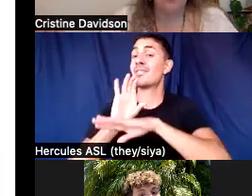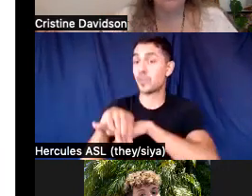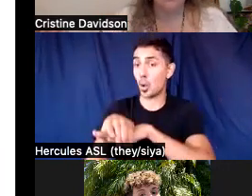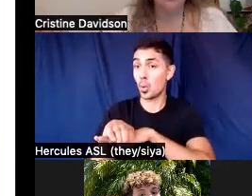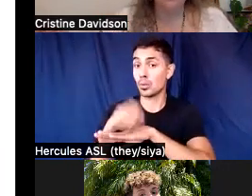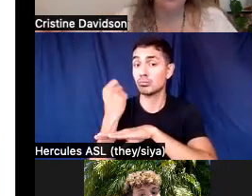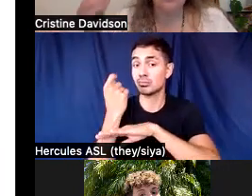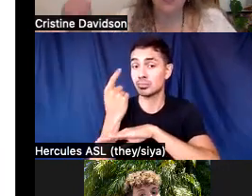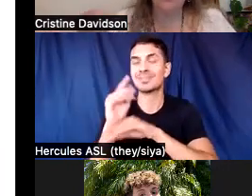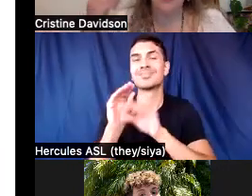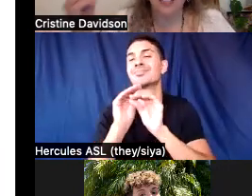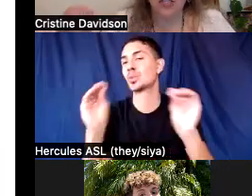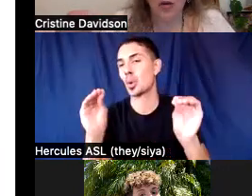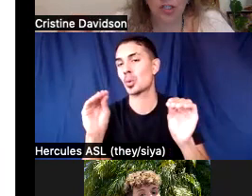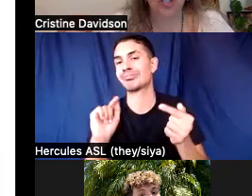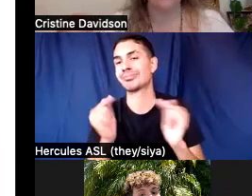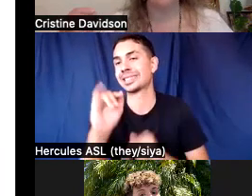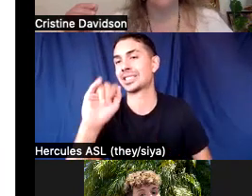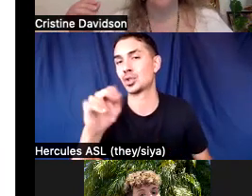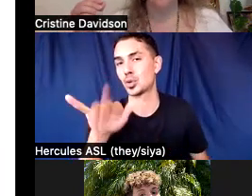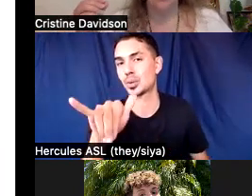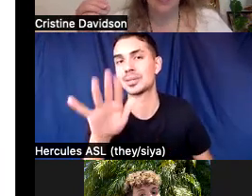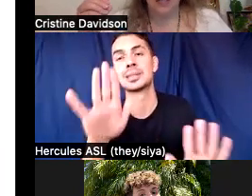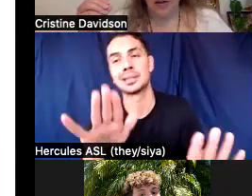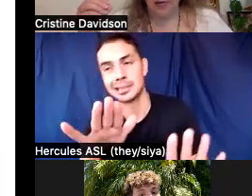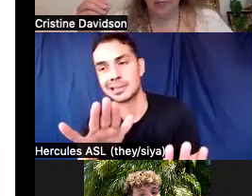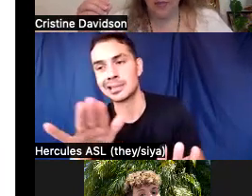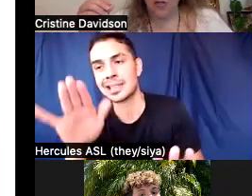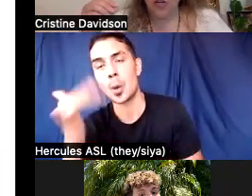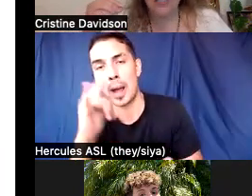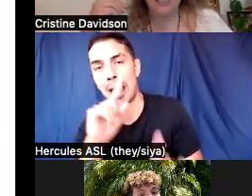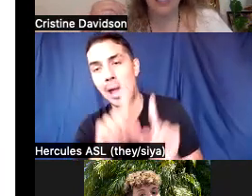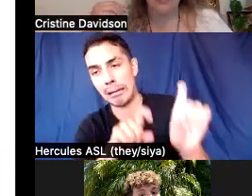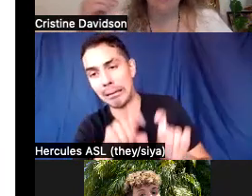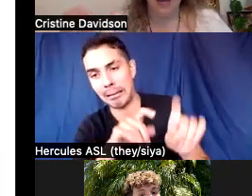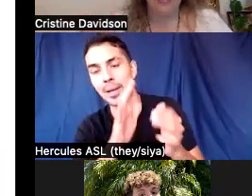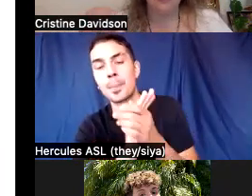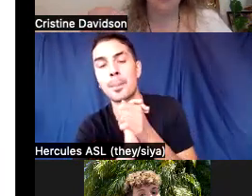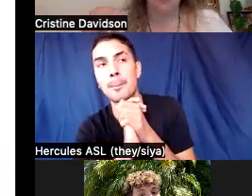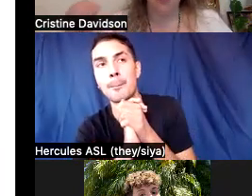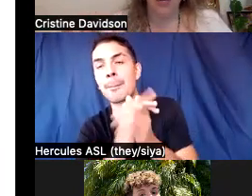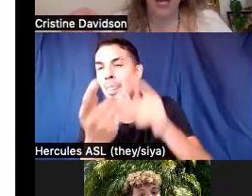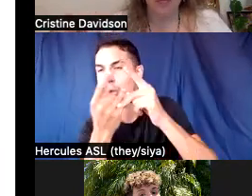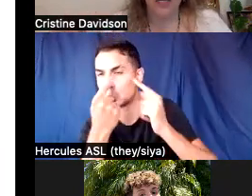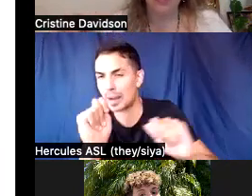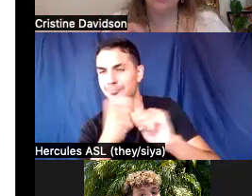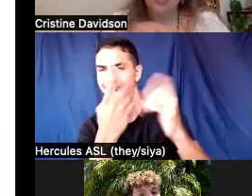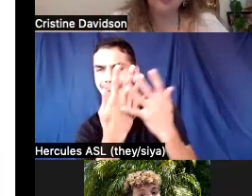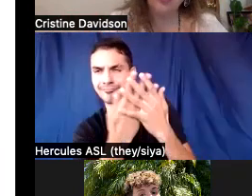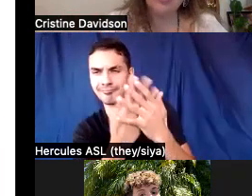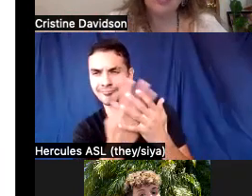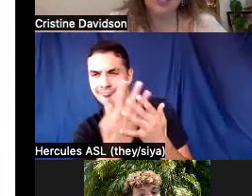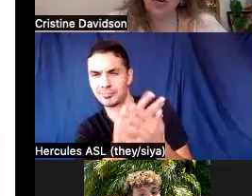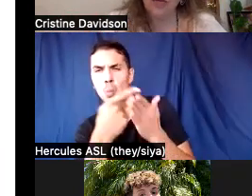without inflicting injury, this is why they ask questions, right? They're trying to get at the facts of what happened, because